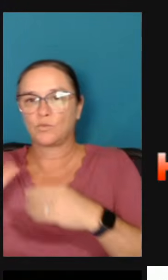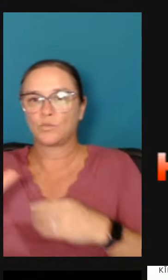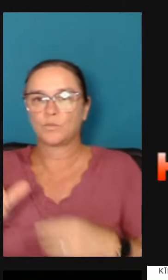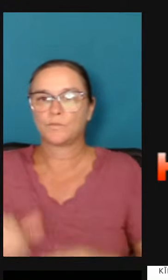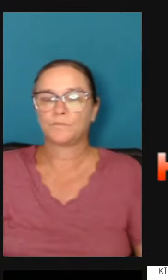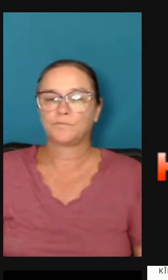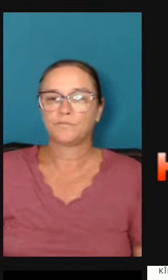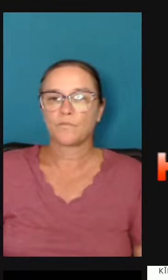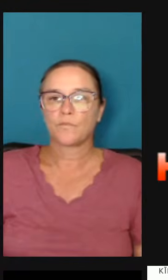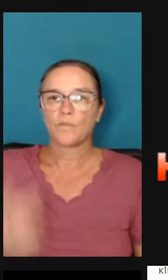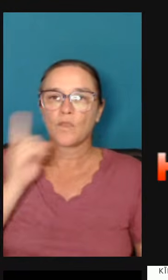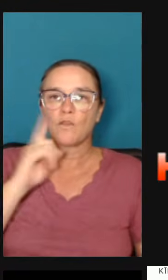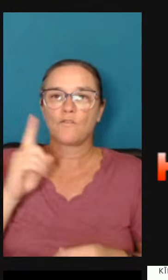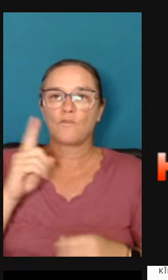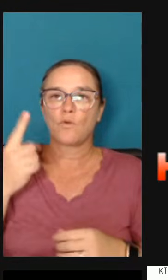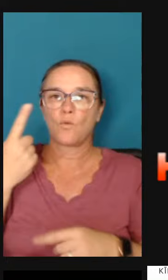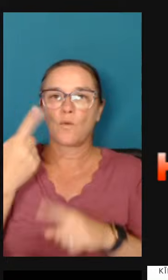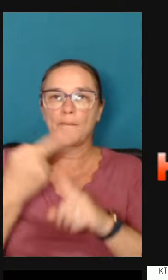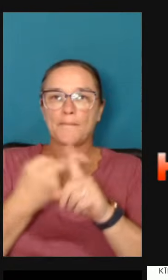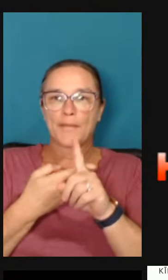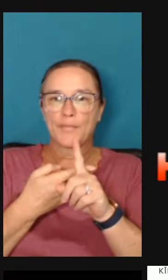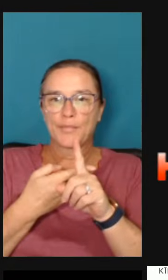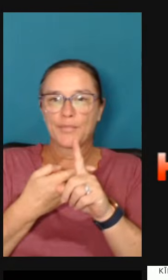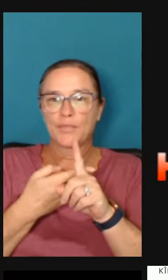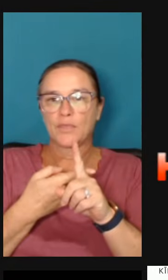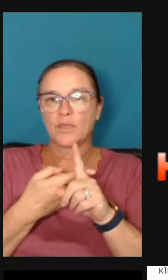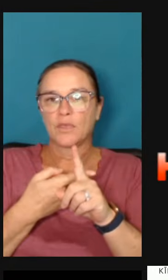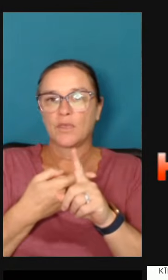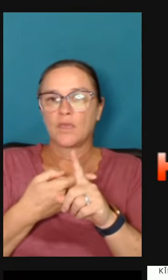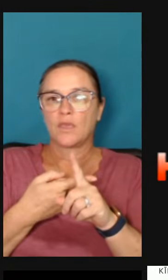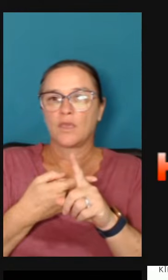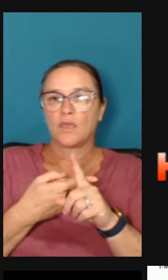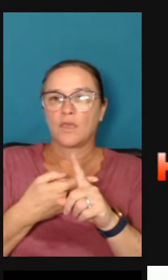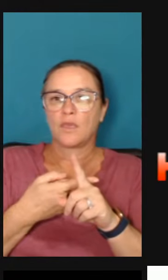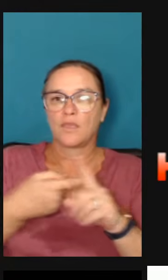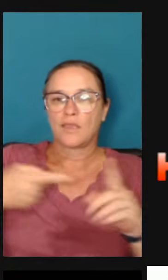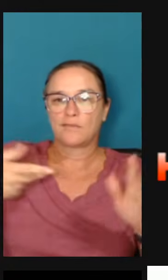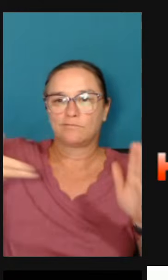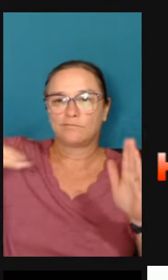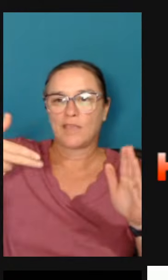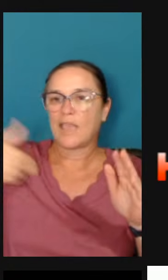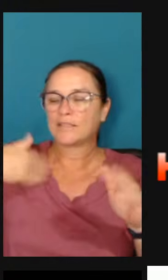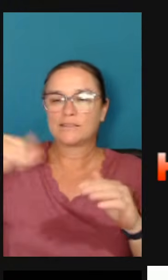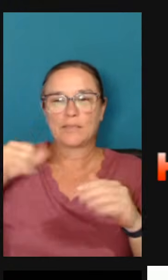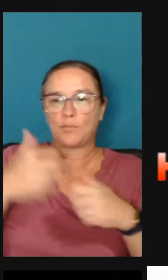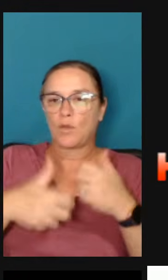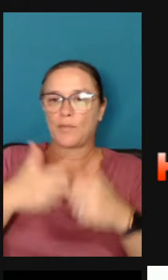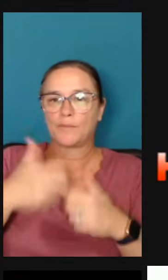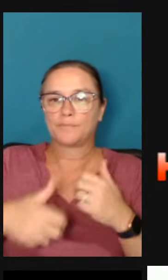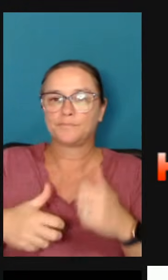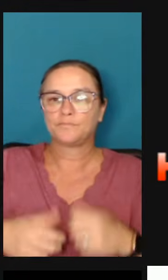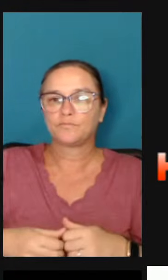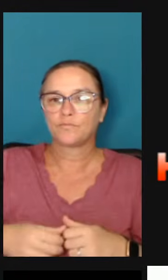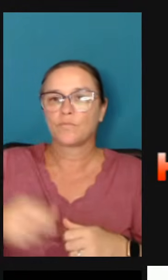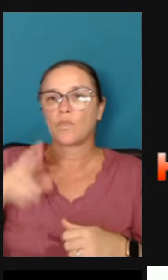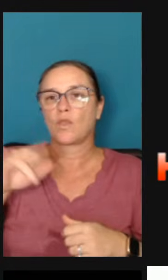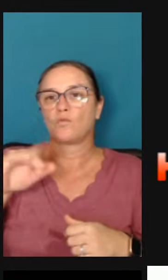Okay, for the last month of time, our laser rangefinder still has the same issue here. Our rift